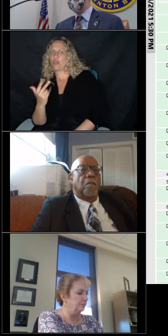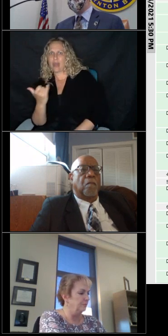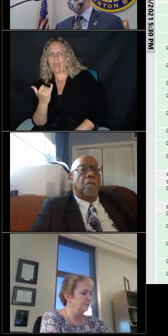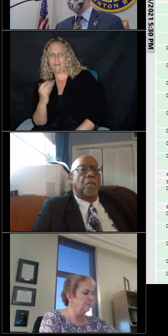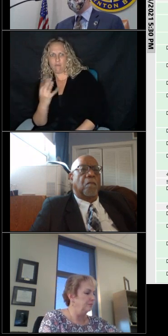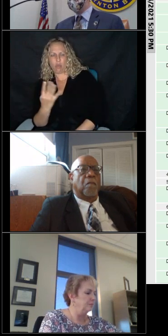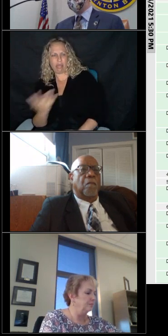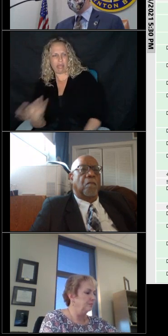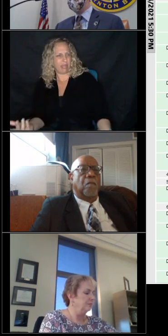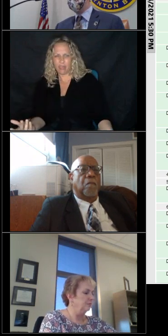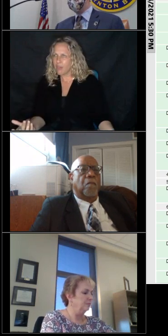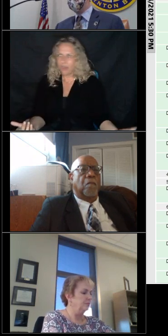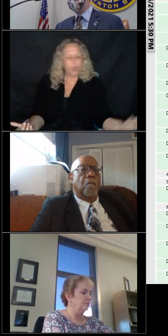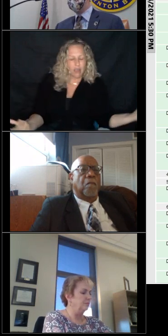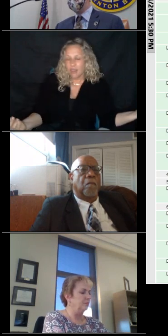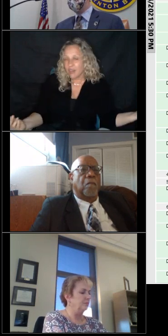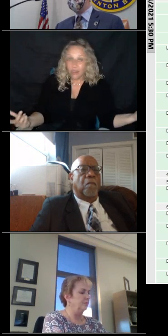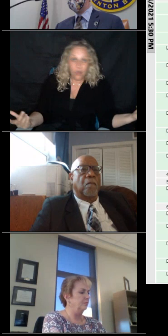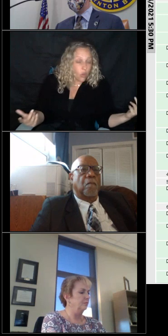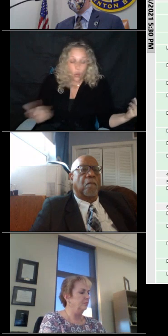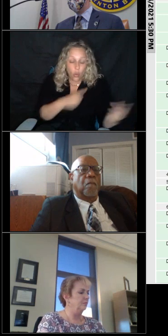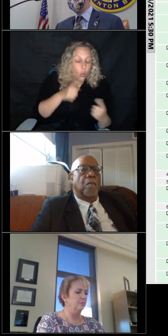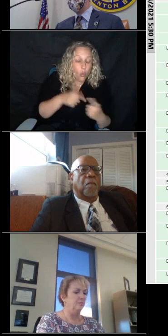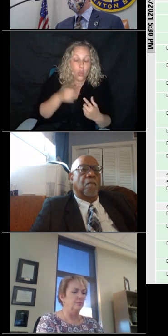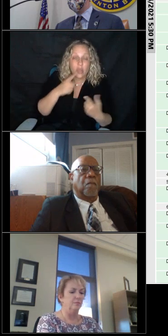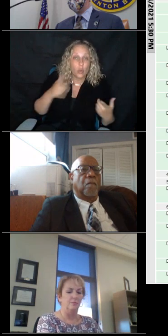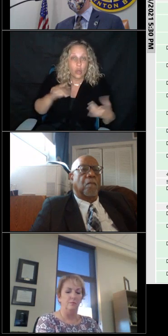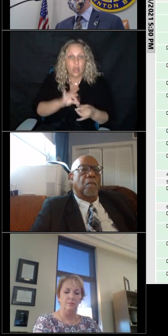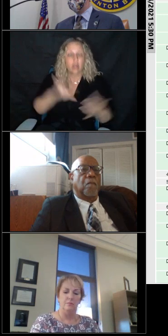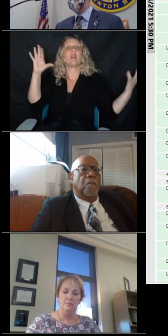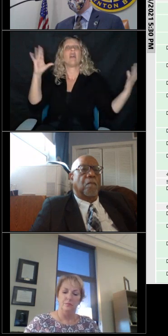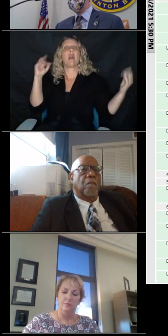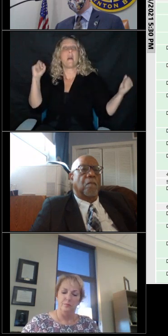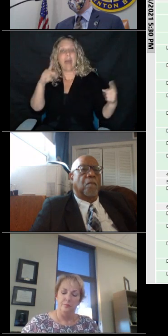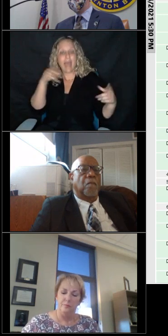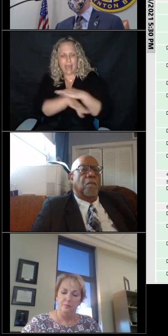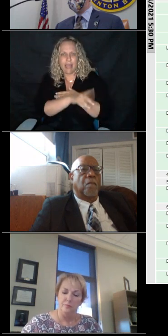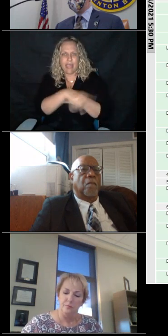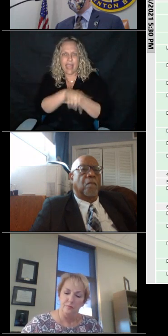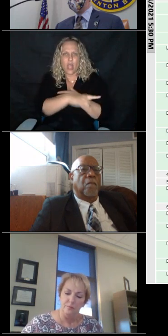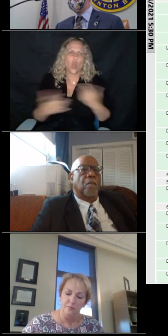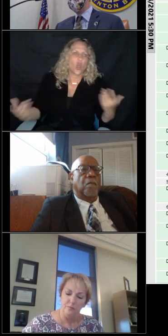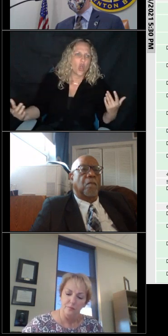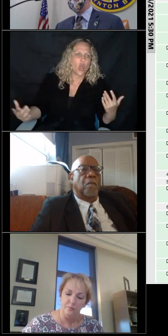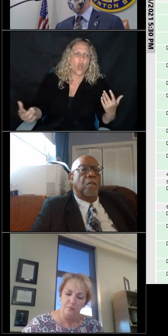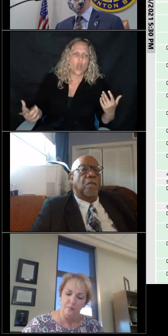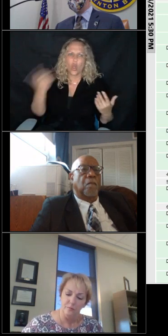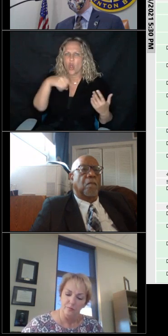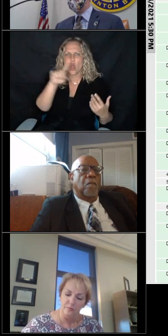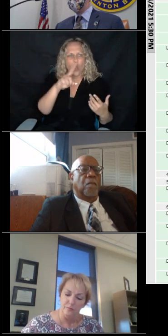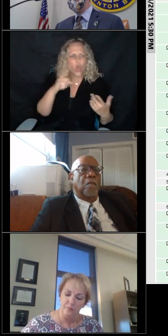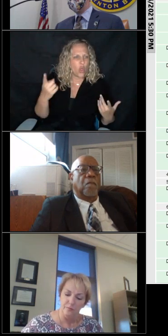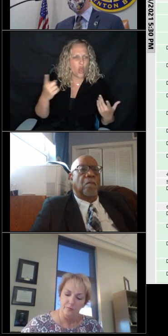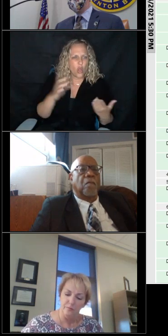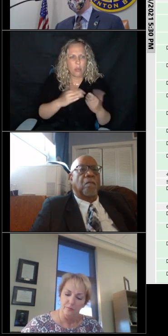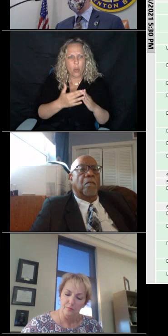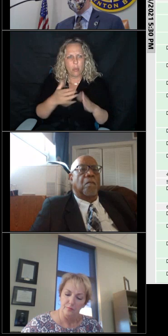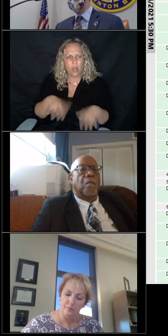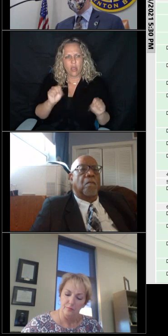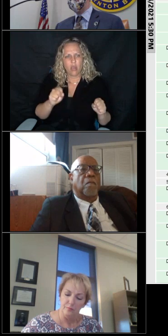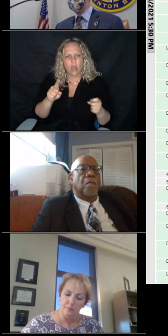fourth? Like when is it gonna ease up? When can we go back in there? Then I'm hearing that you're only letting guys from the city